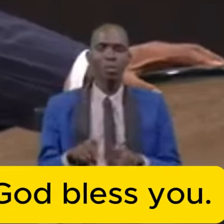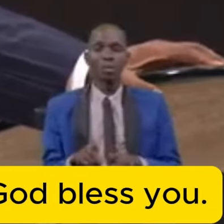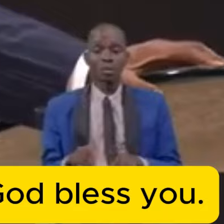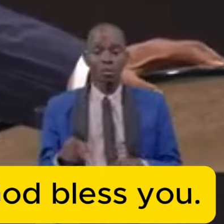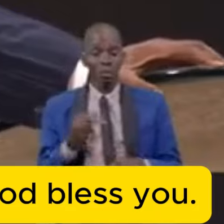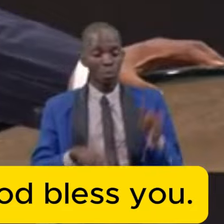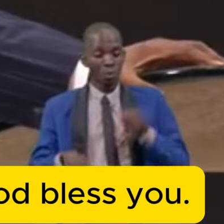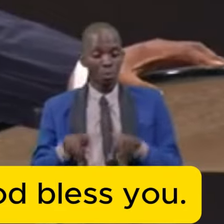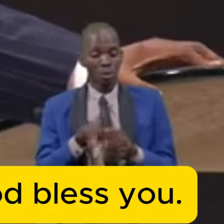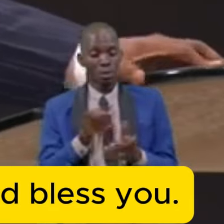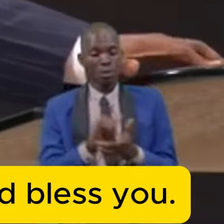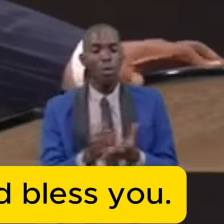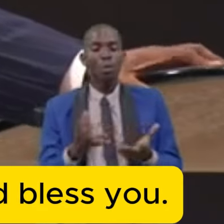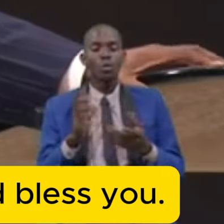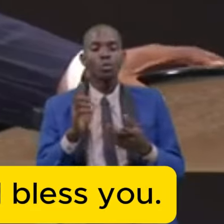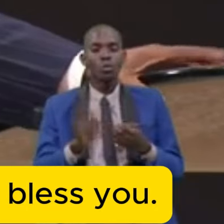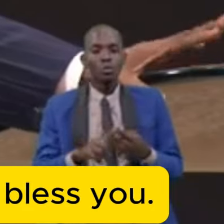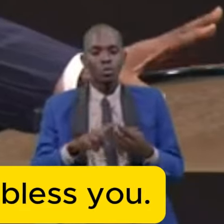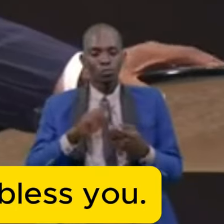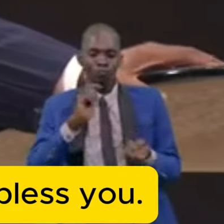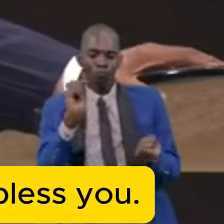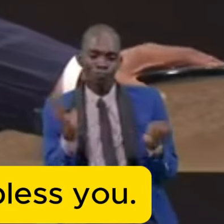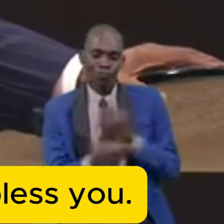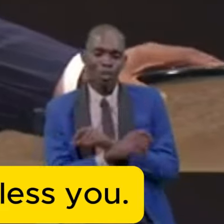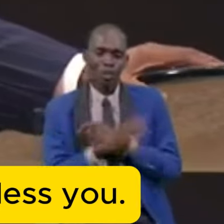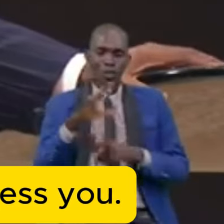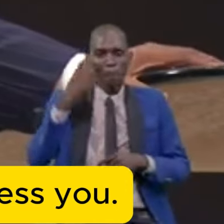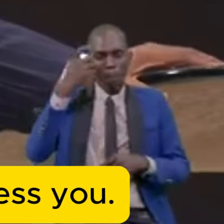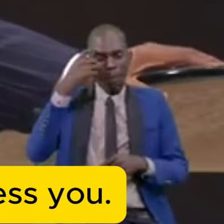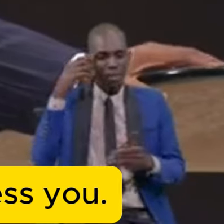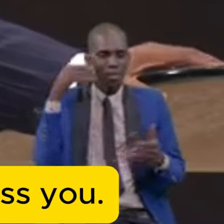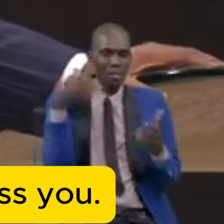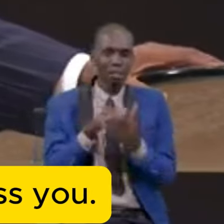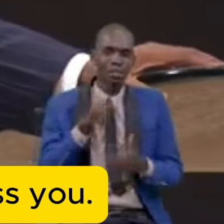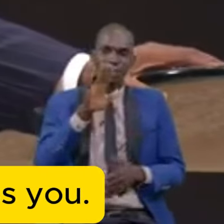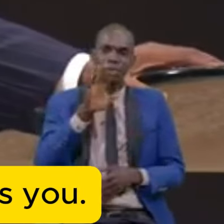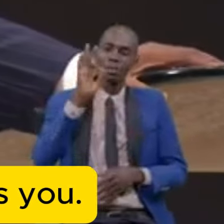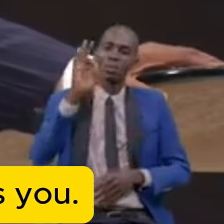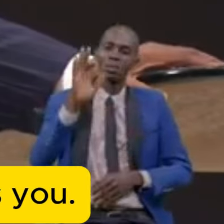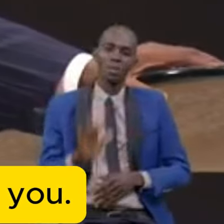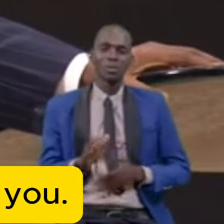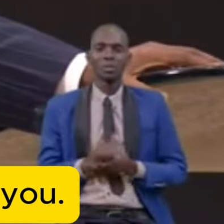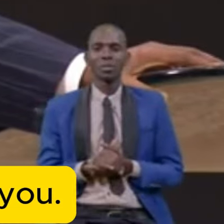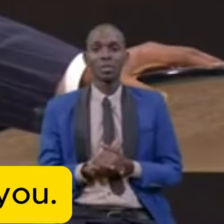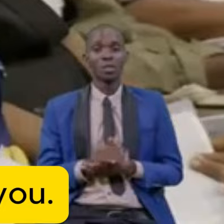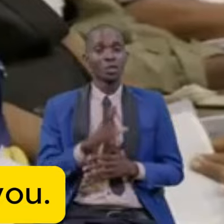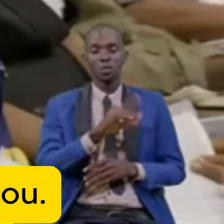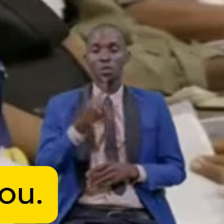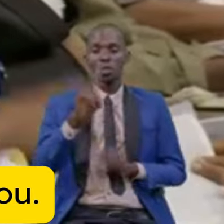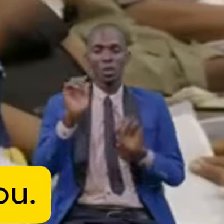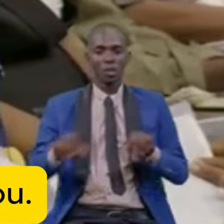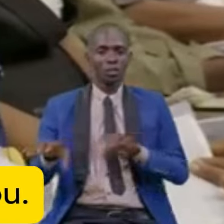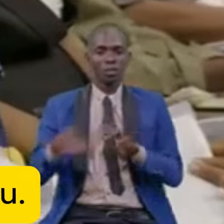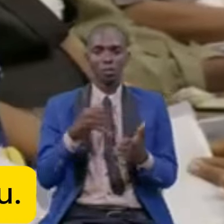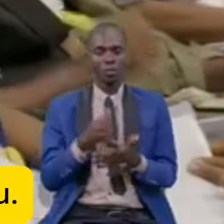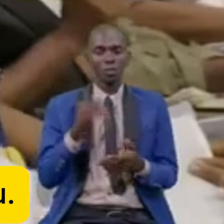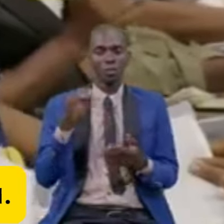to poison your mind against your pastor. Nobody will do that to you.